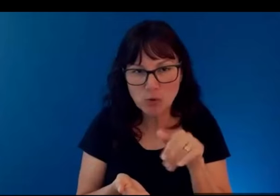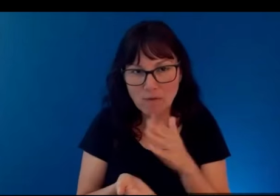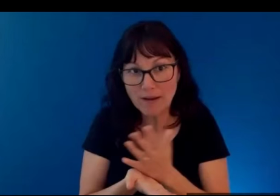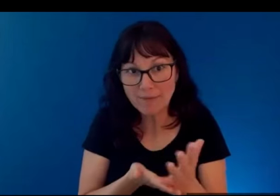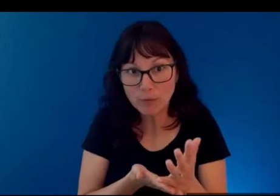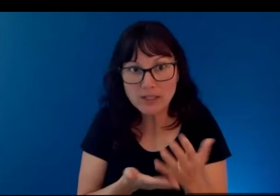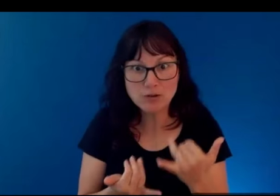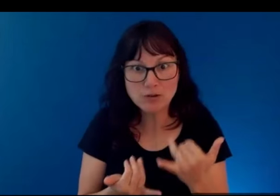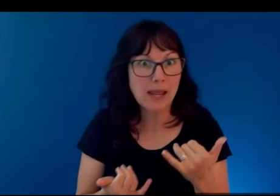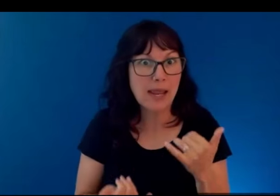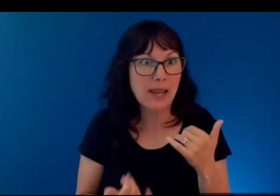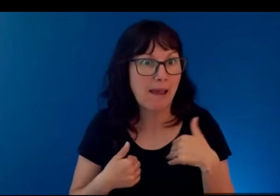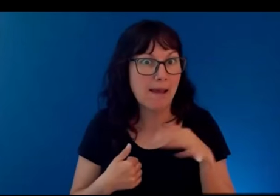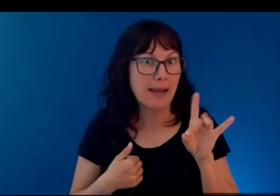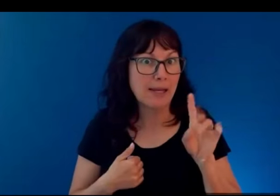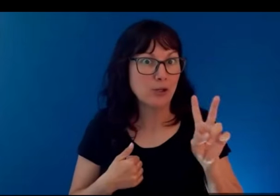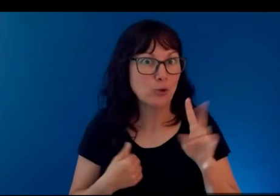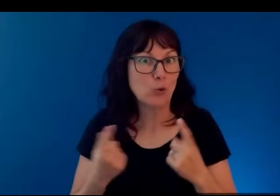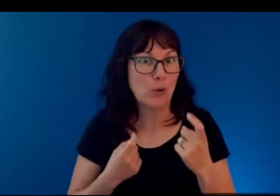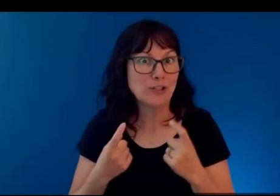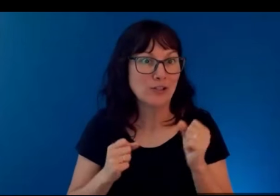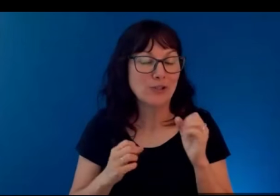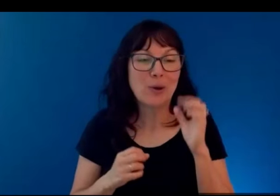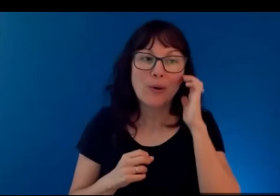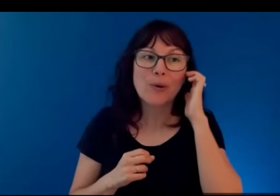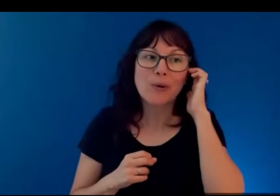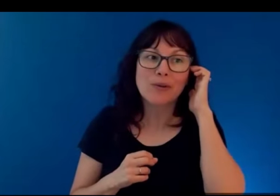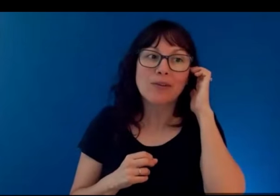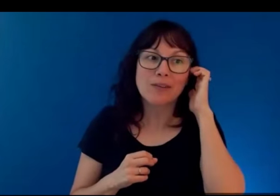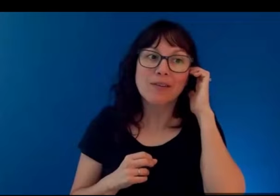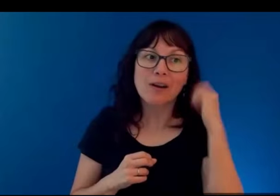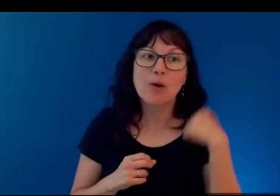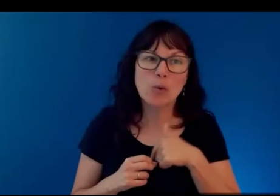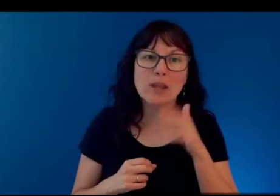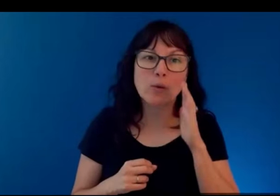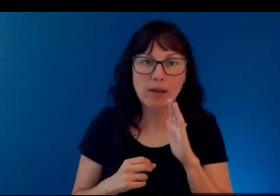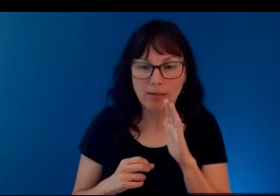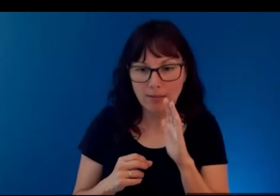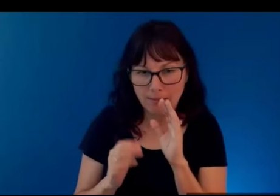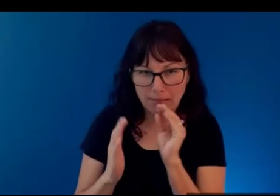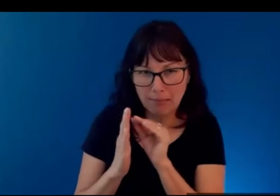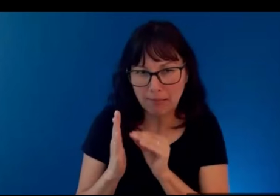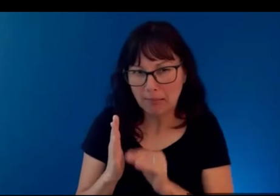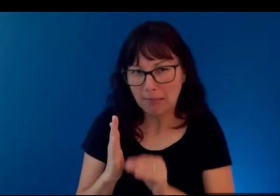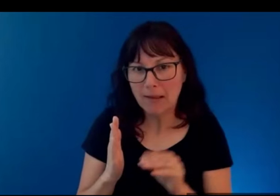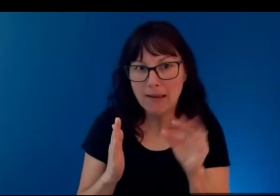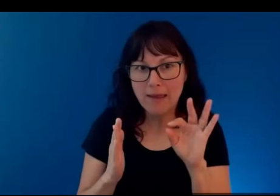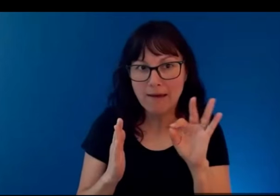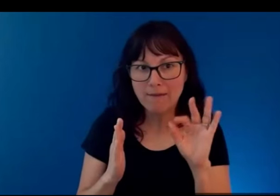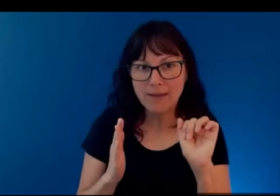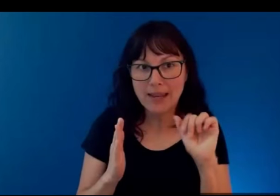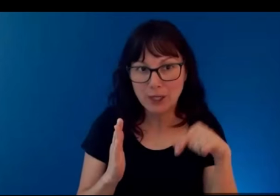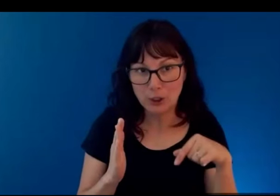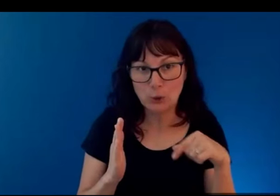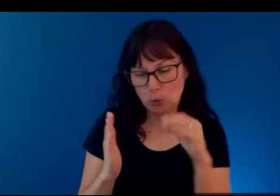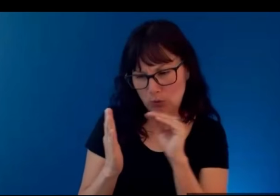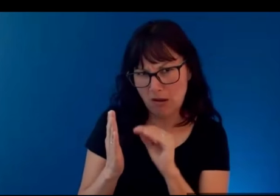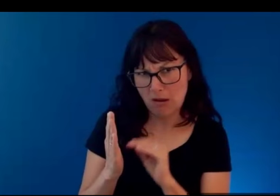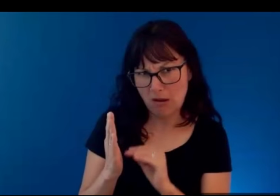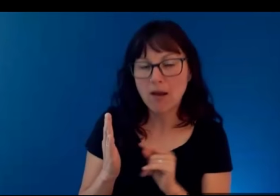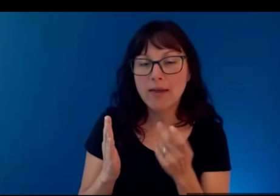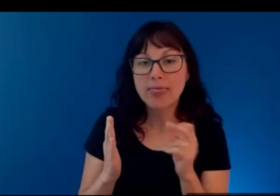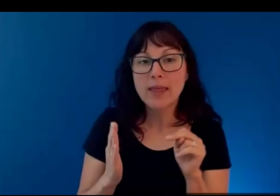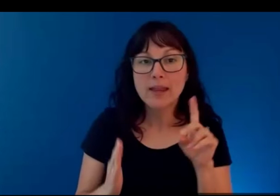today there were 82 questions. So, we will be compiling sort of an FAQ and